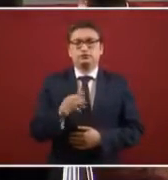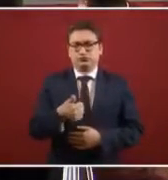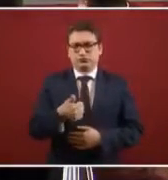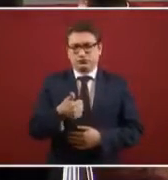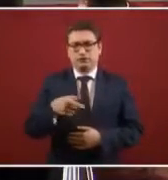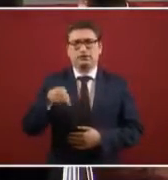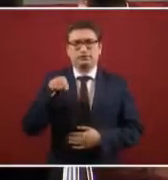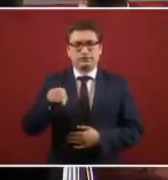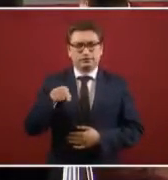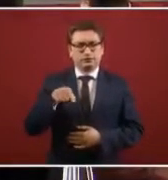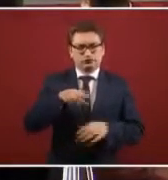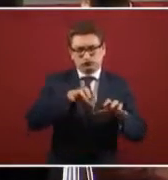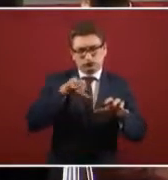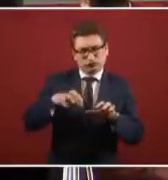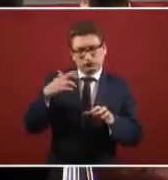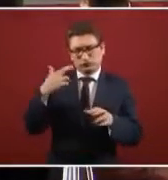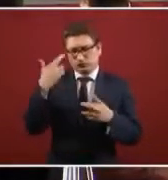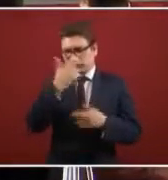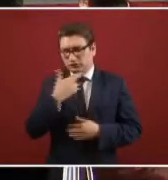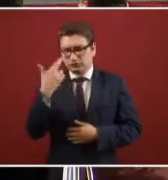So 186